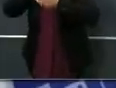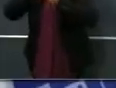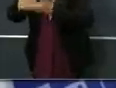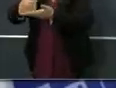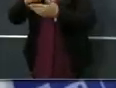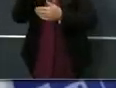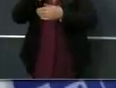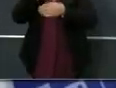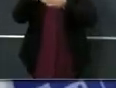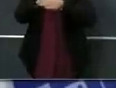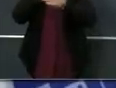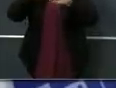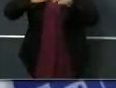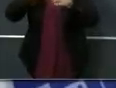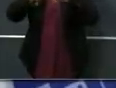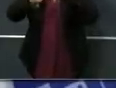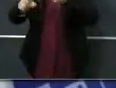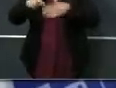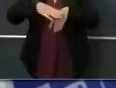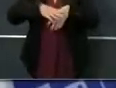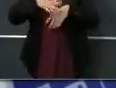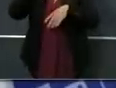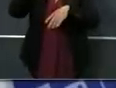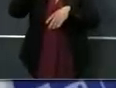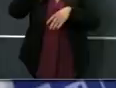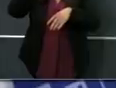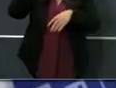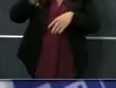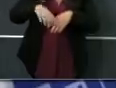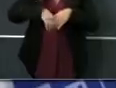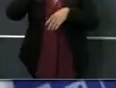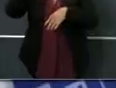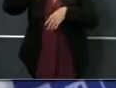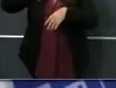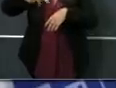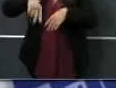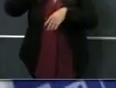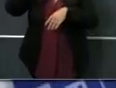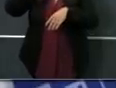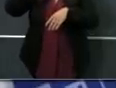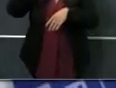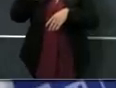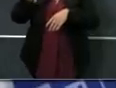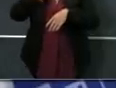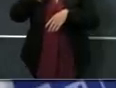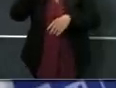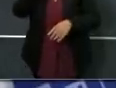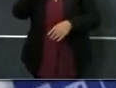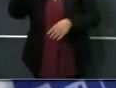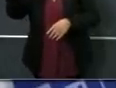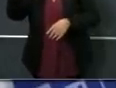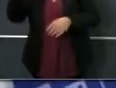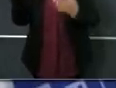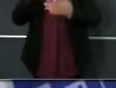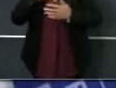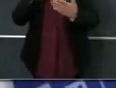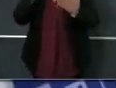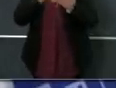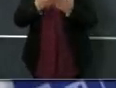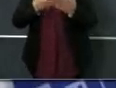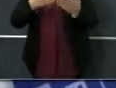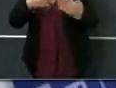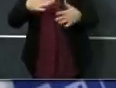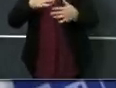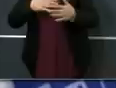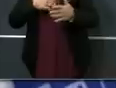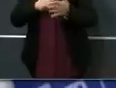Sprint, T-Mobile, Amazon, HP, Verizon, and Zoom, along with tremendous gratitude for individual commitments